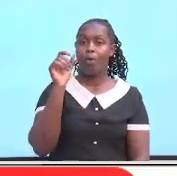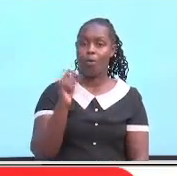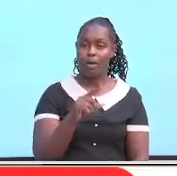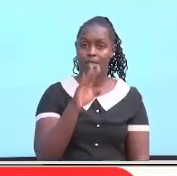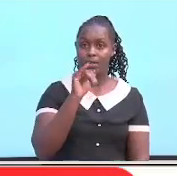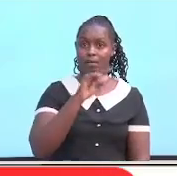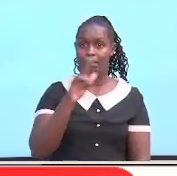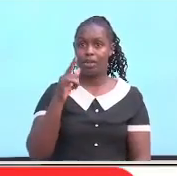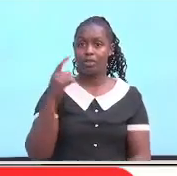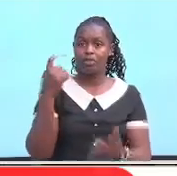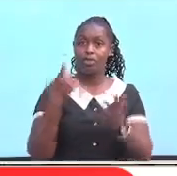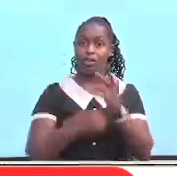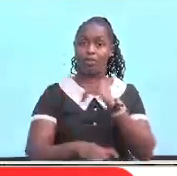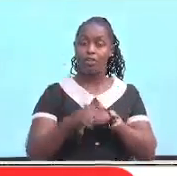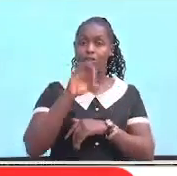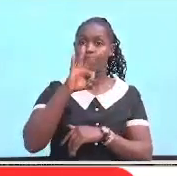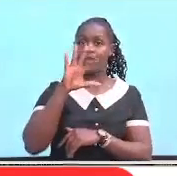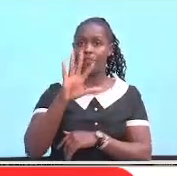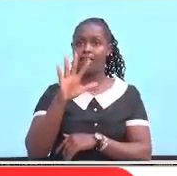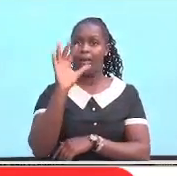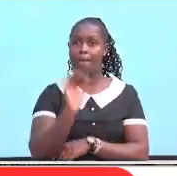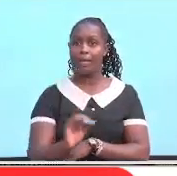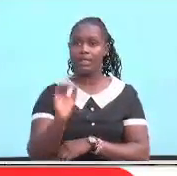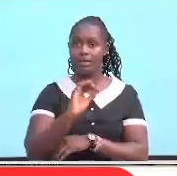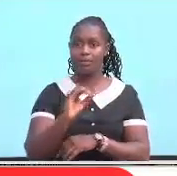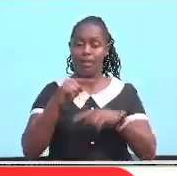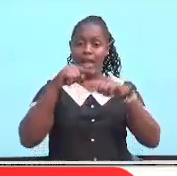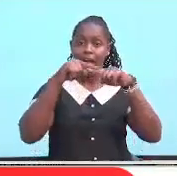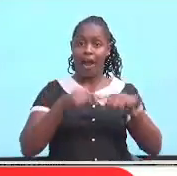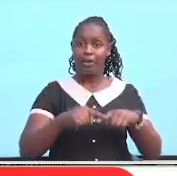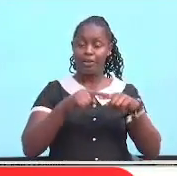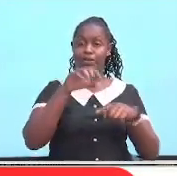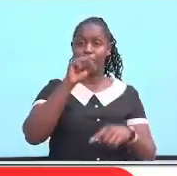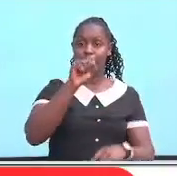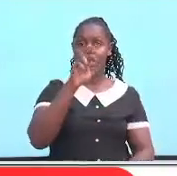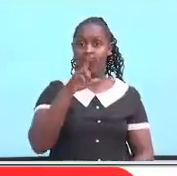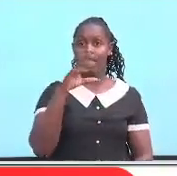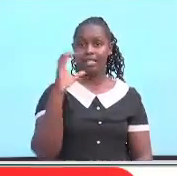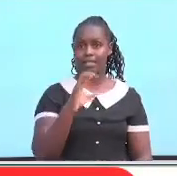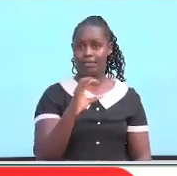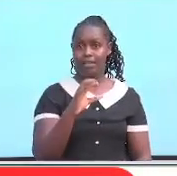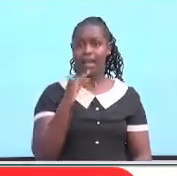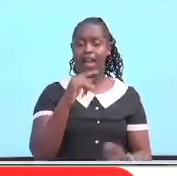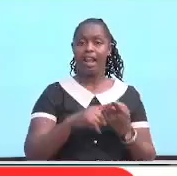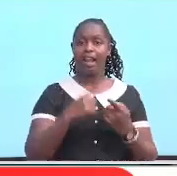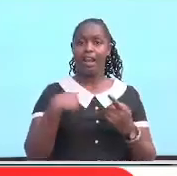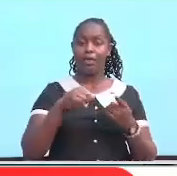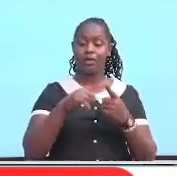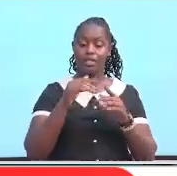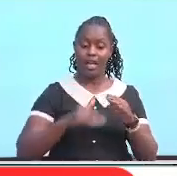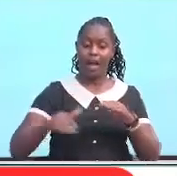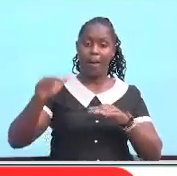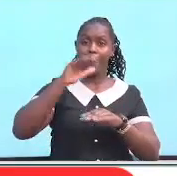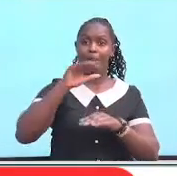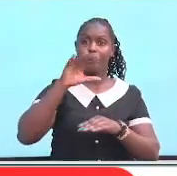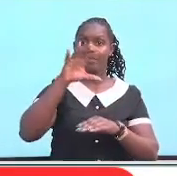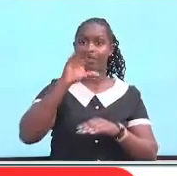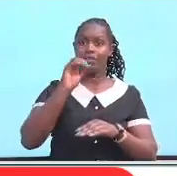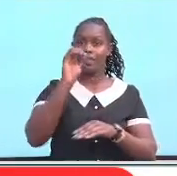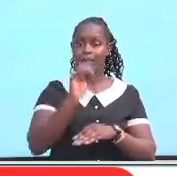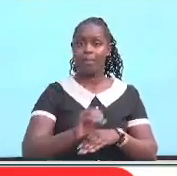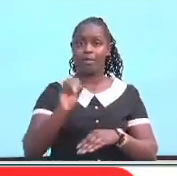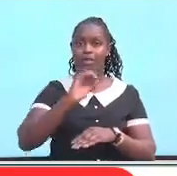ratio of 35%. According to SRC, salaries for state corporations above the 50th percentile shall